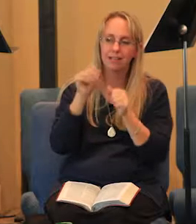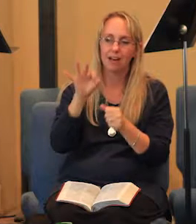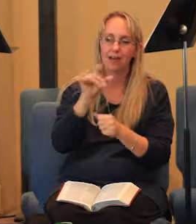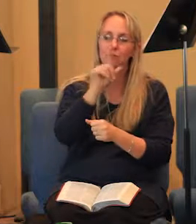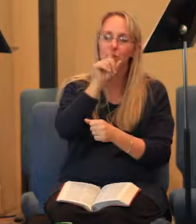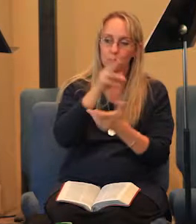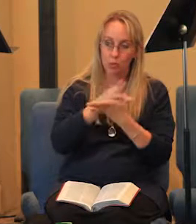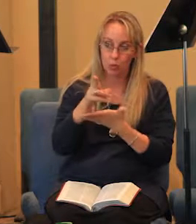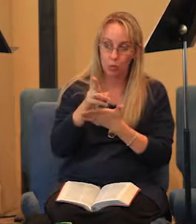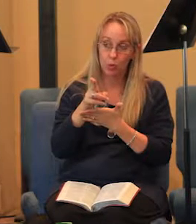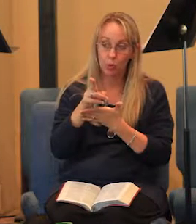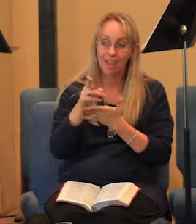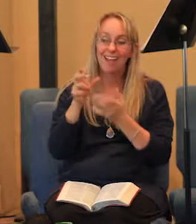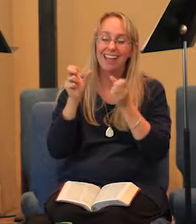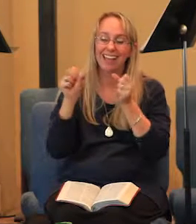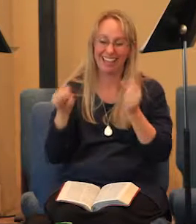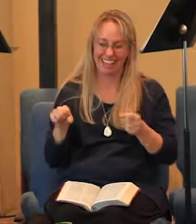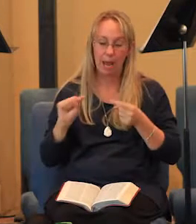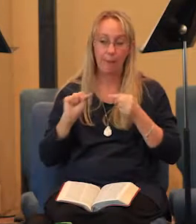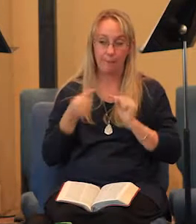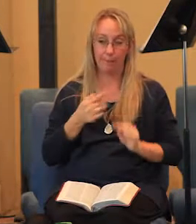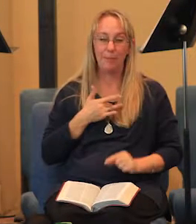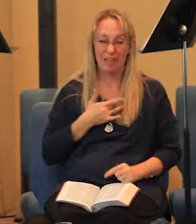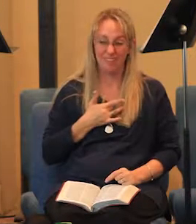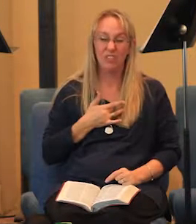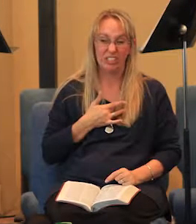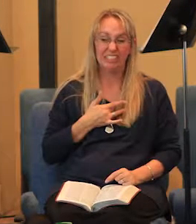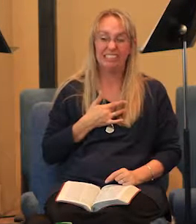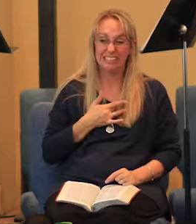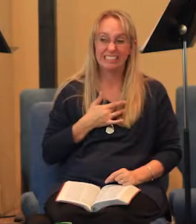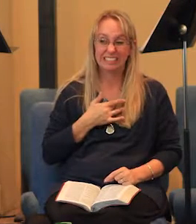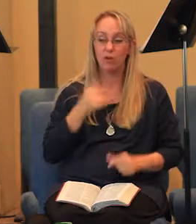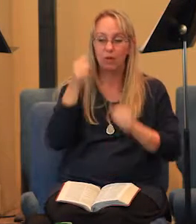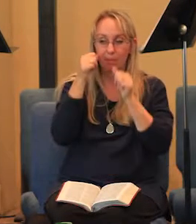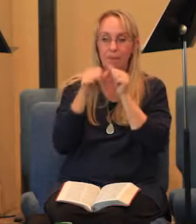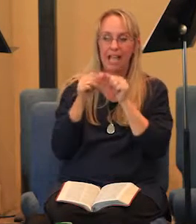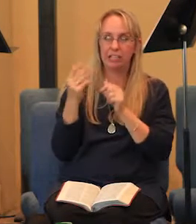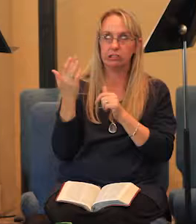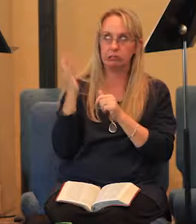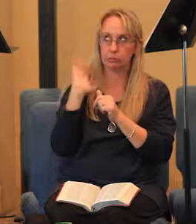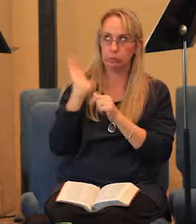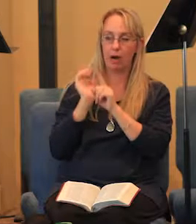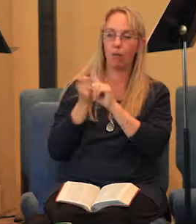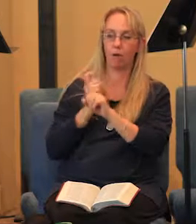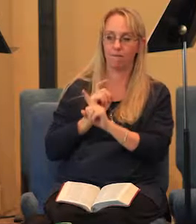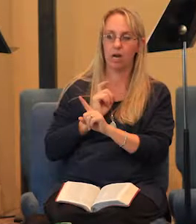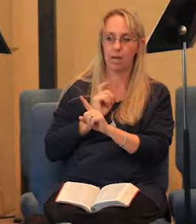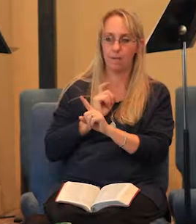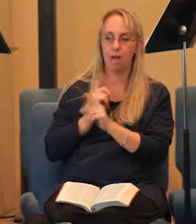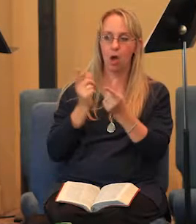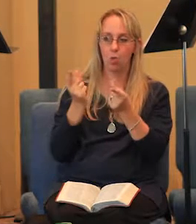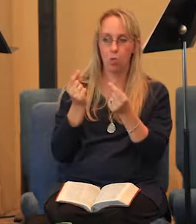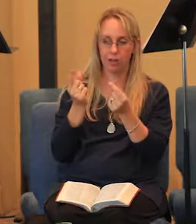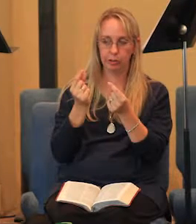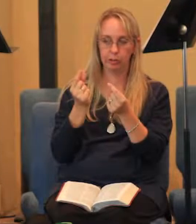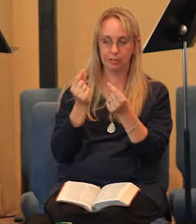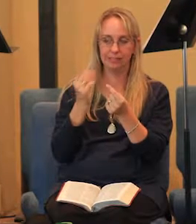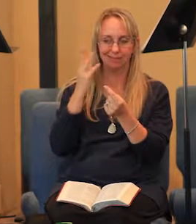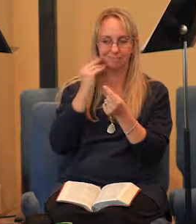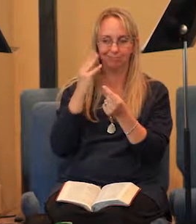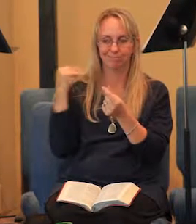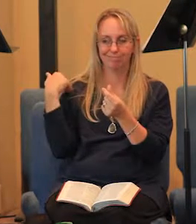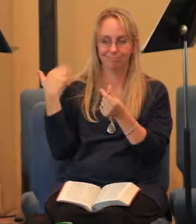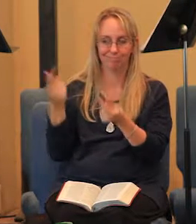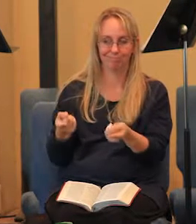painful. Sometimes being reminded of the truth, reminded where you came from, what you've done, doesn't